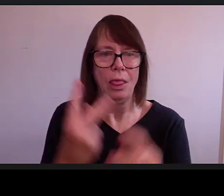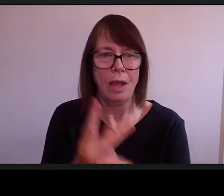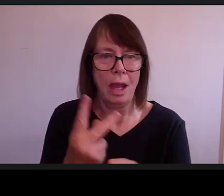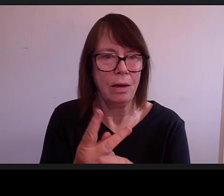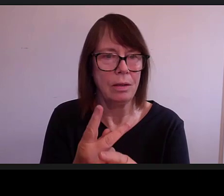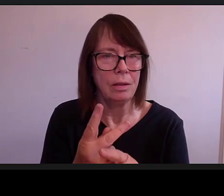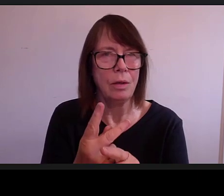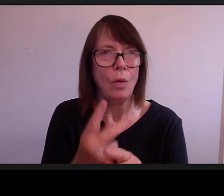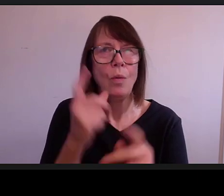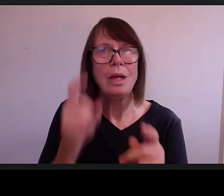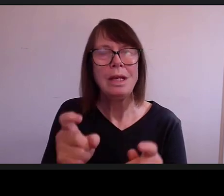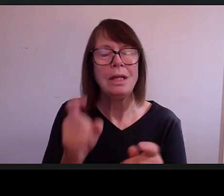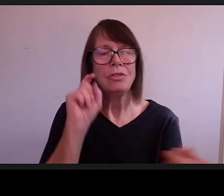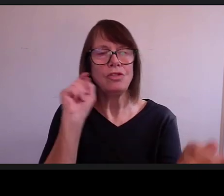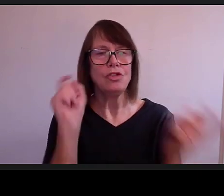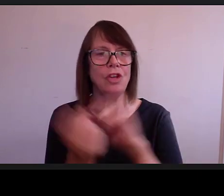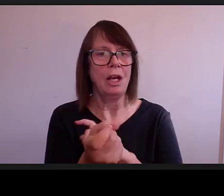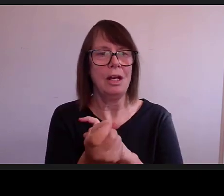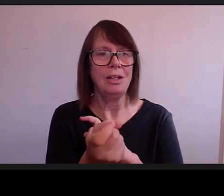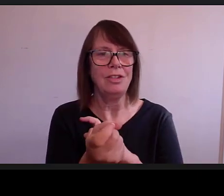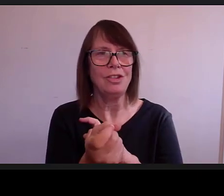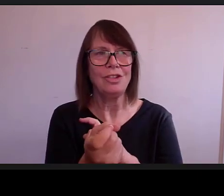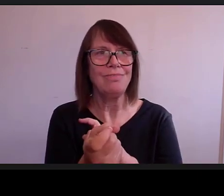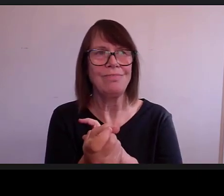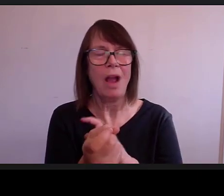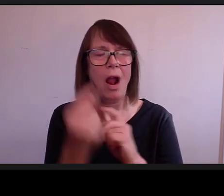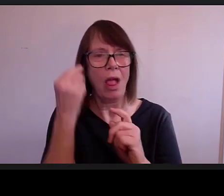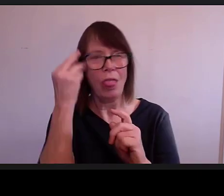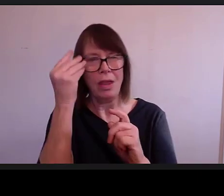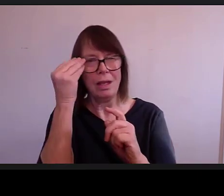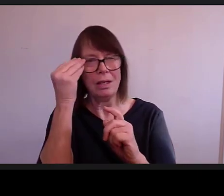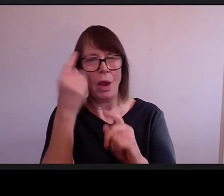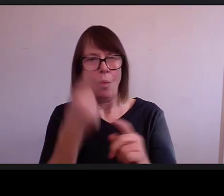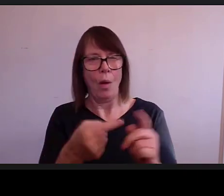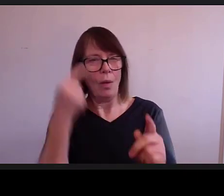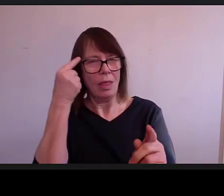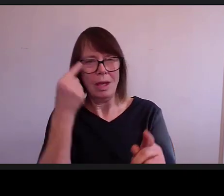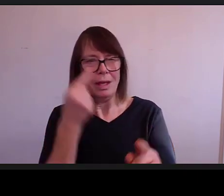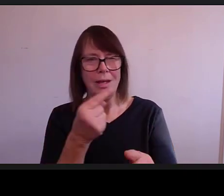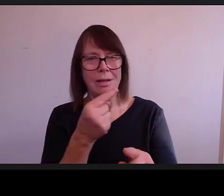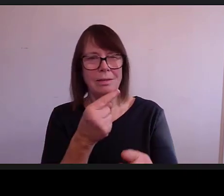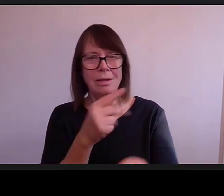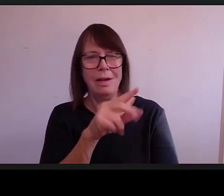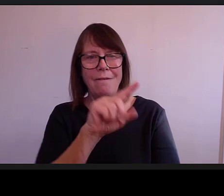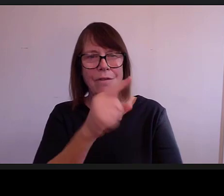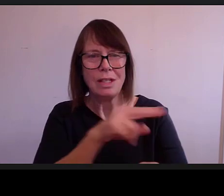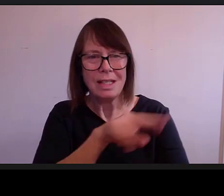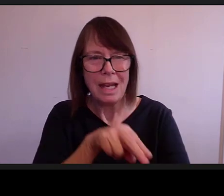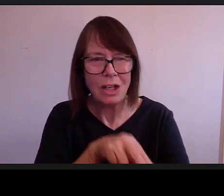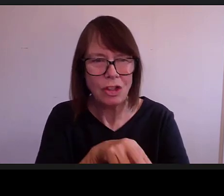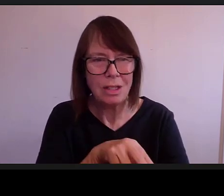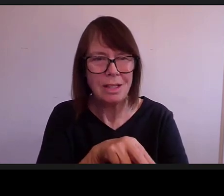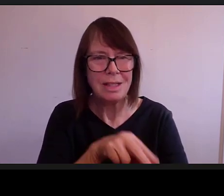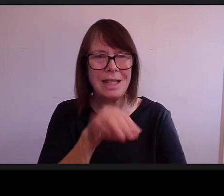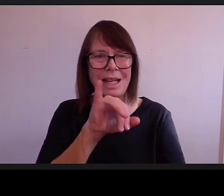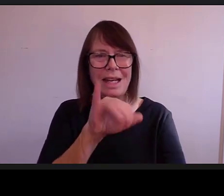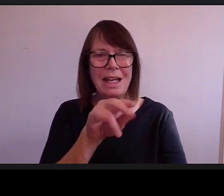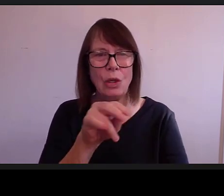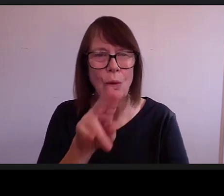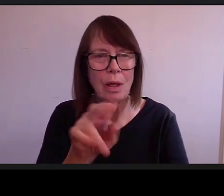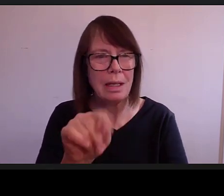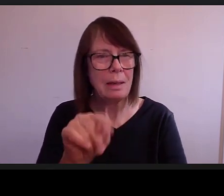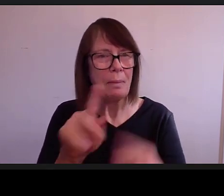our socialized assumptions about First Nations, Inuit, and Métis people. I can speak